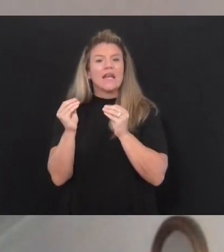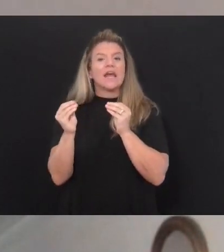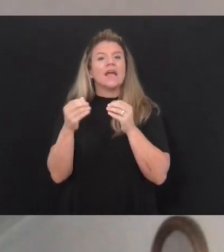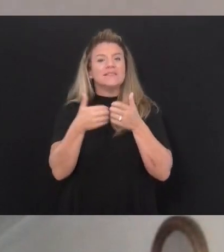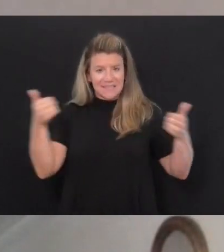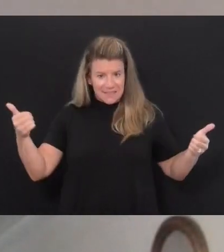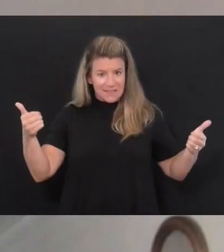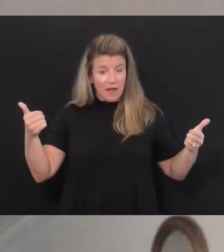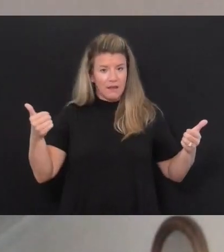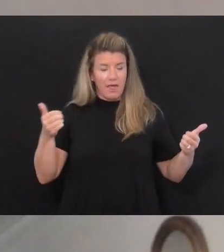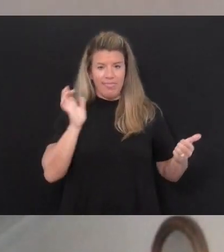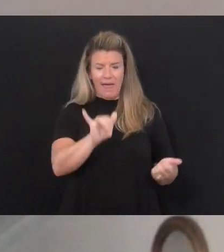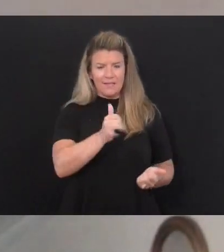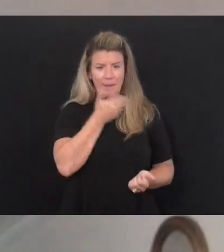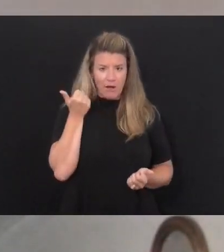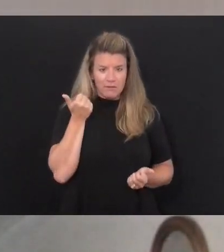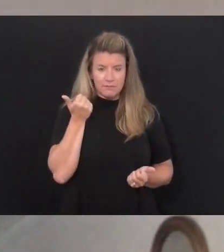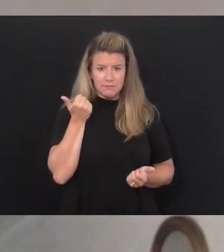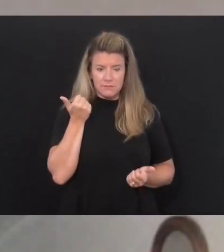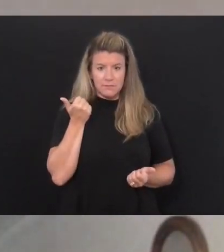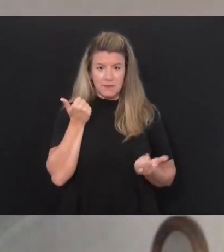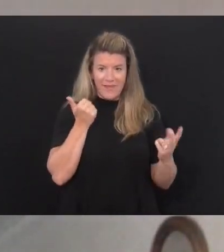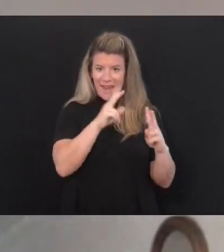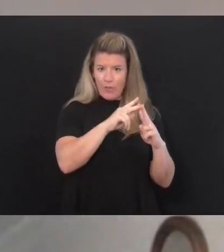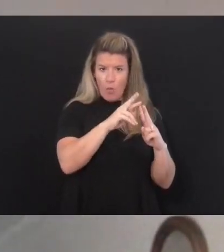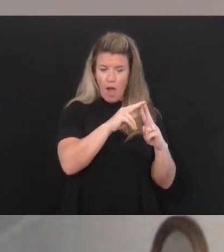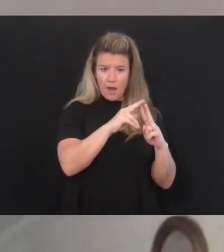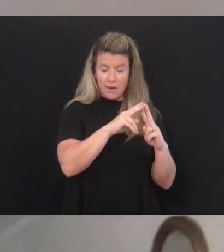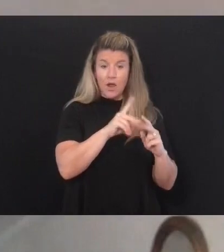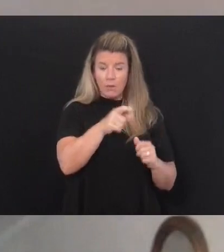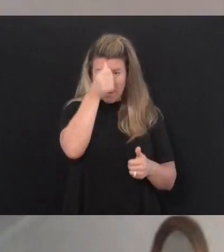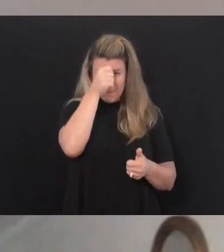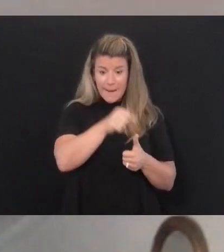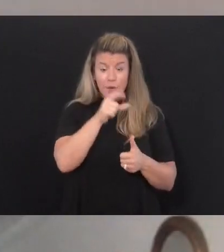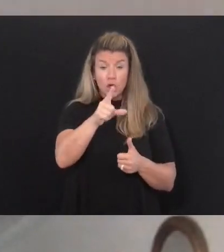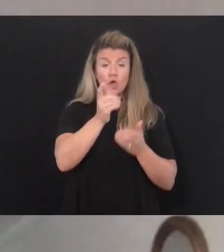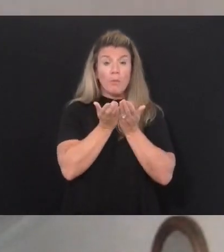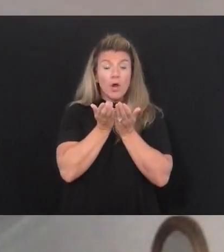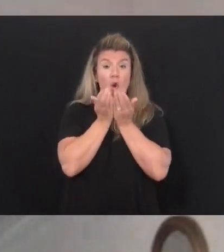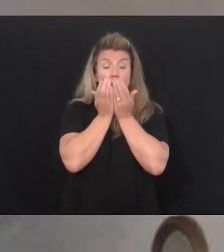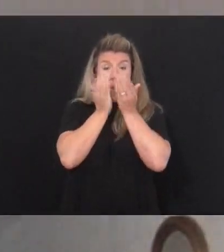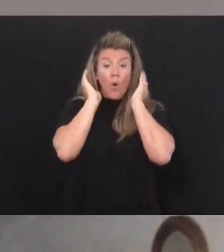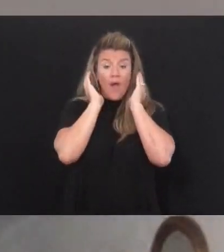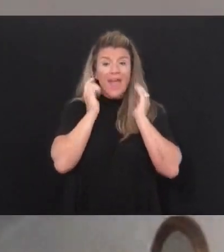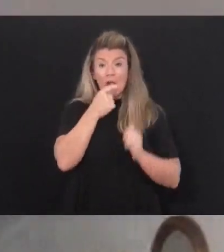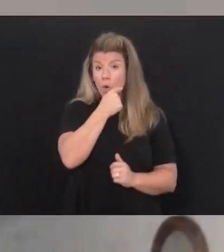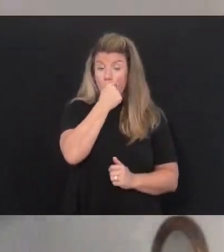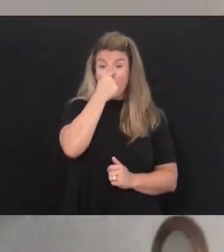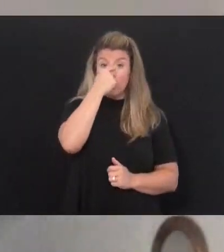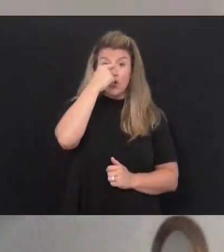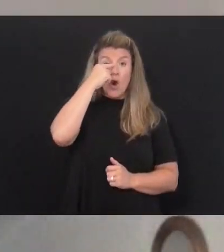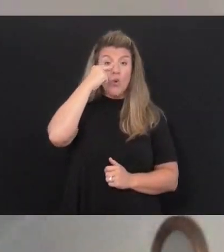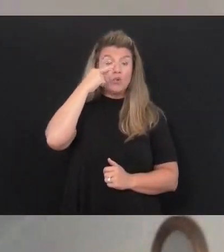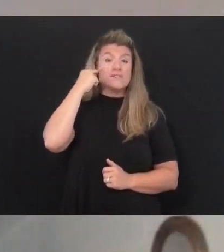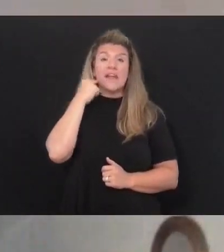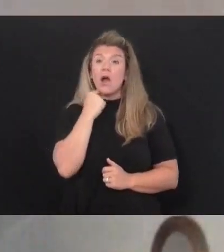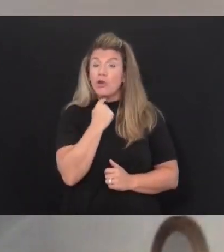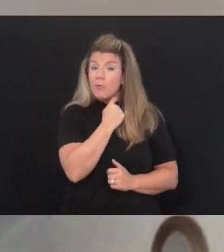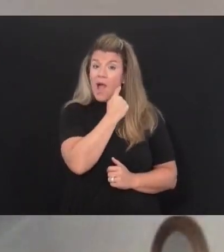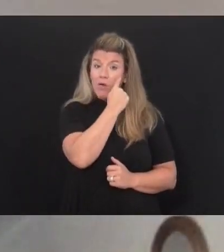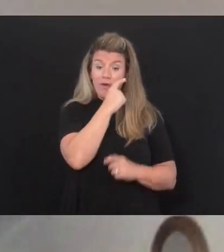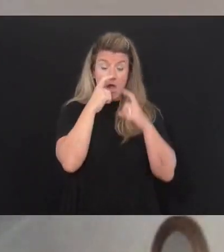told you that our daily positive today was 3.86. It's way, way, way too high. And then